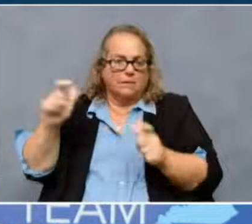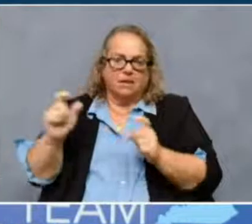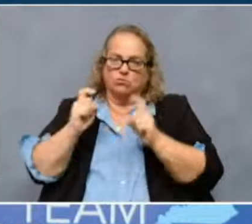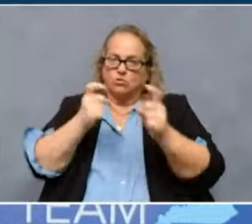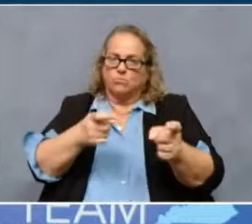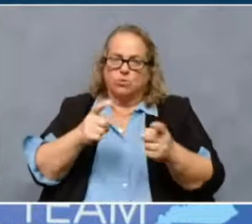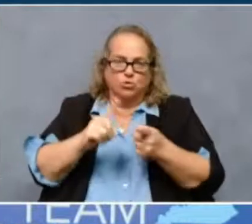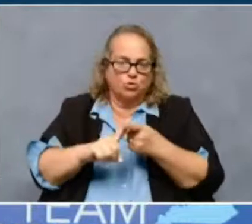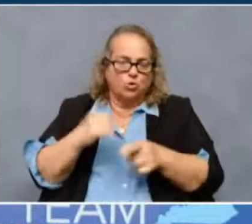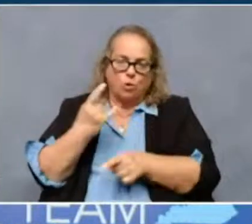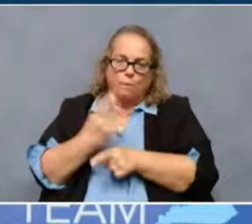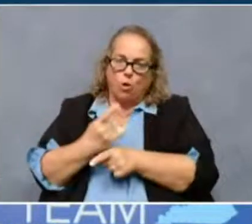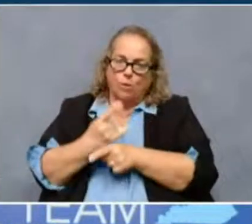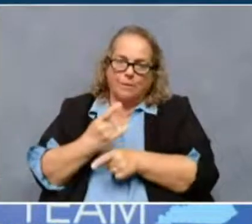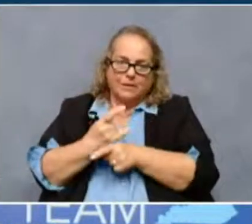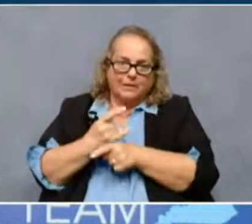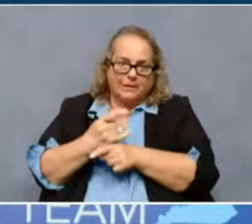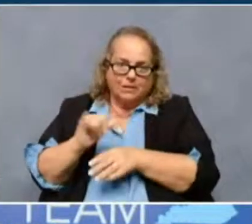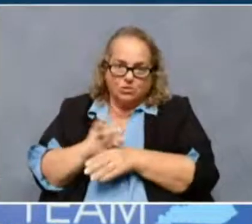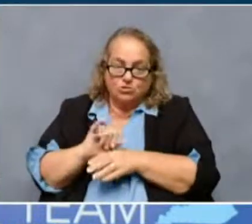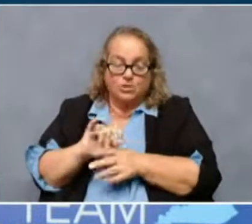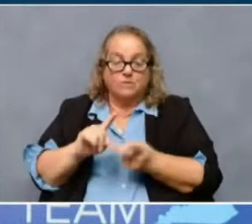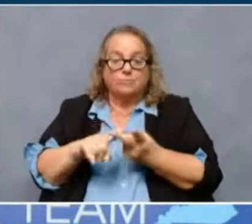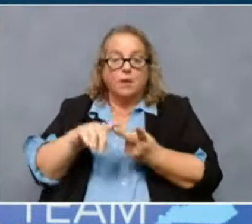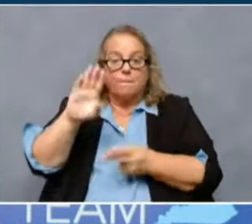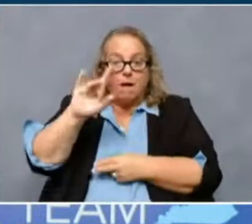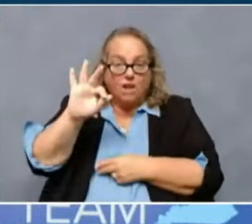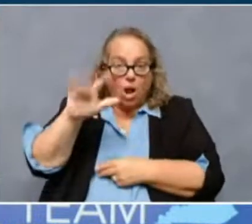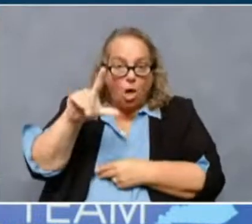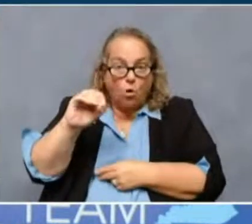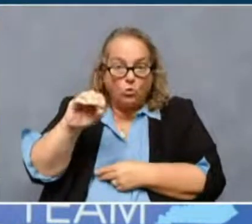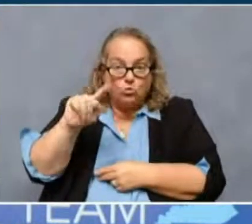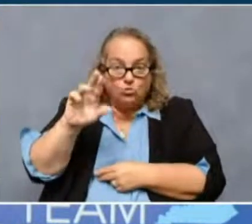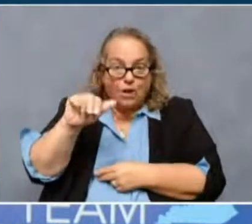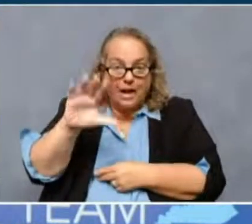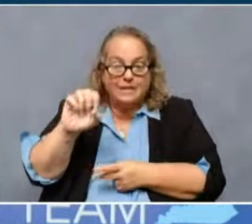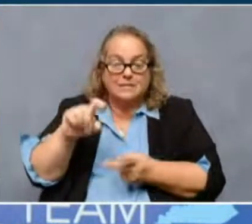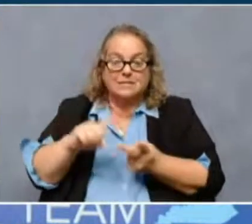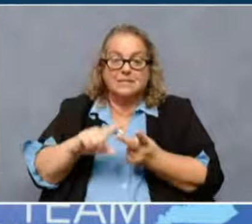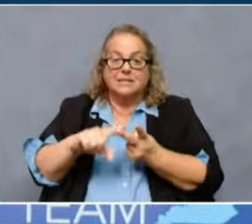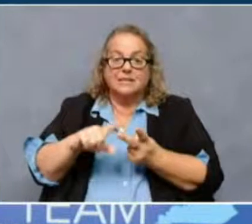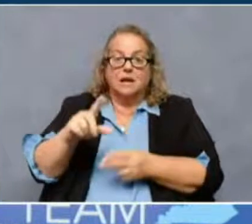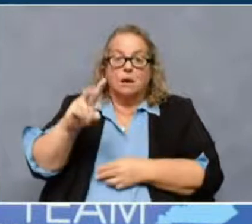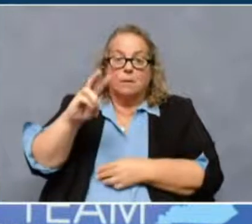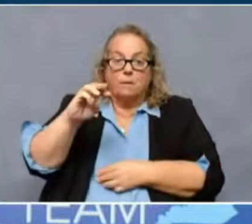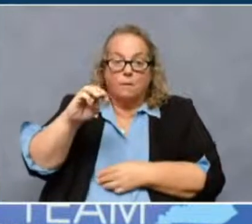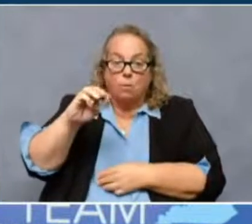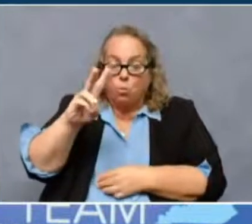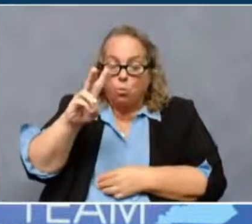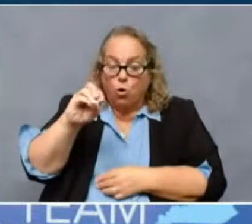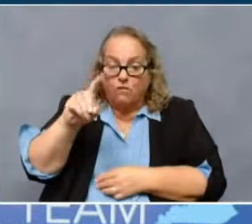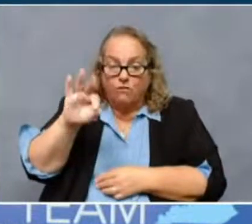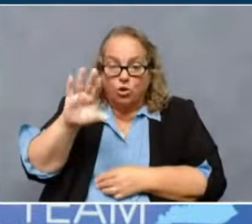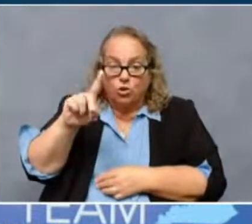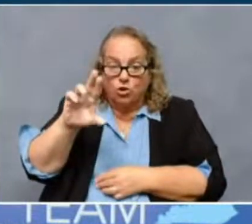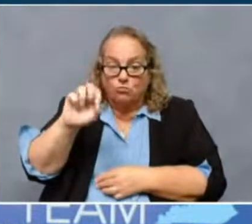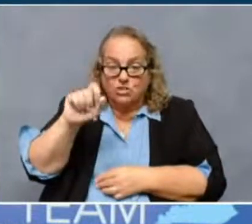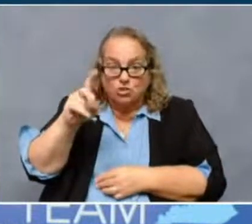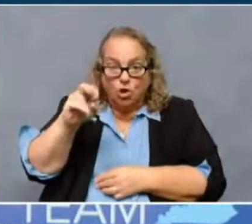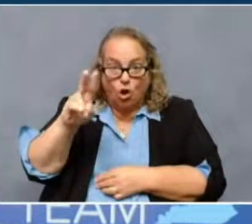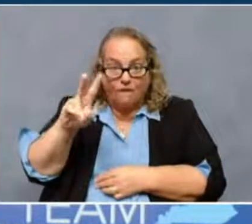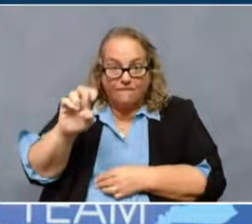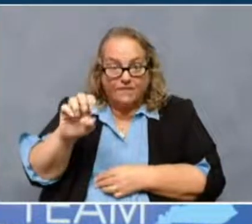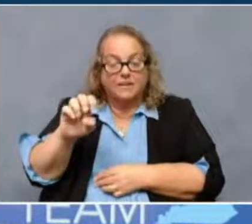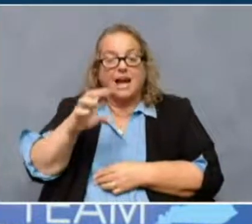brands including Buffalo Trace, Eagle Rare, Michter's, Old Forester, and Woodford Reserve, in addition to